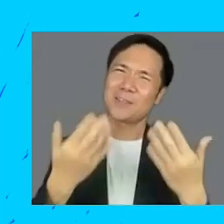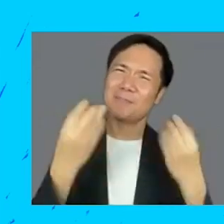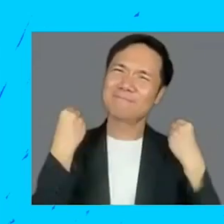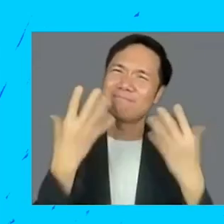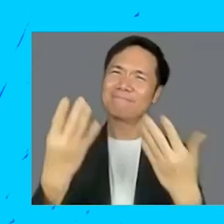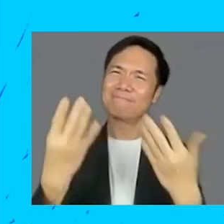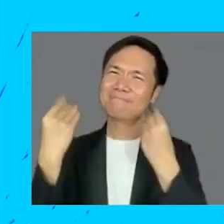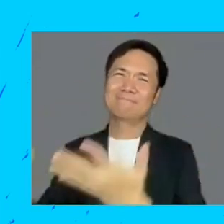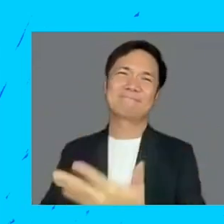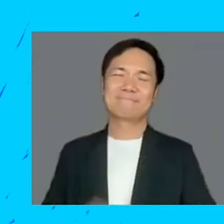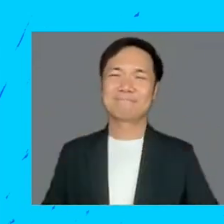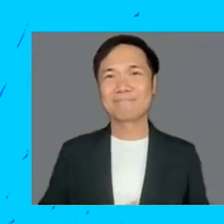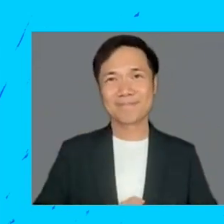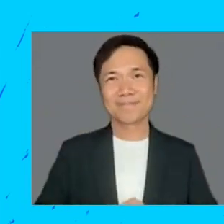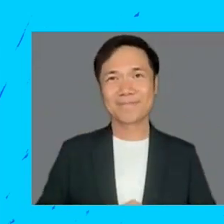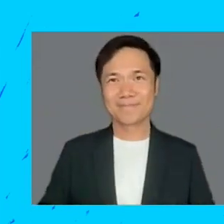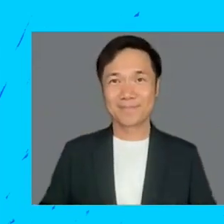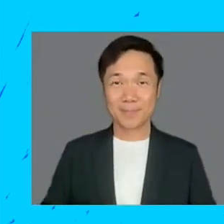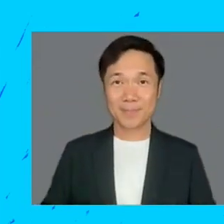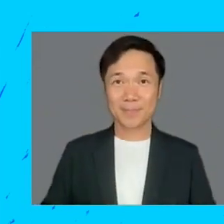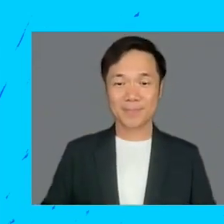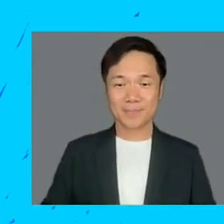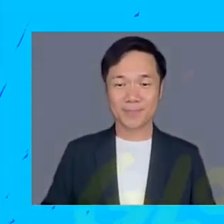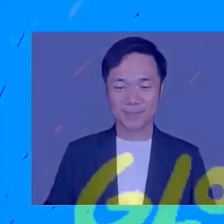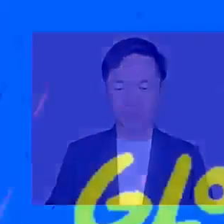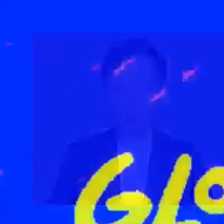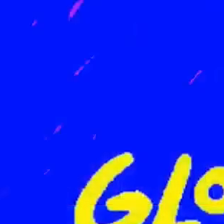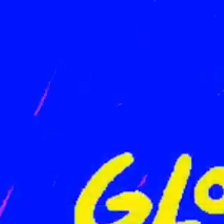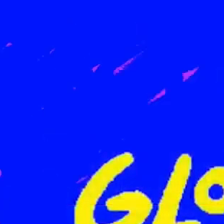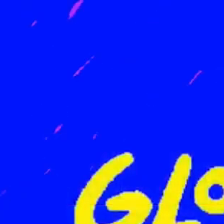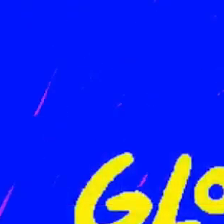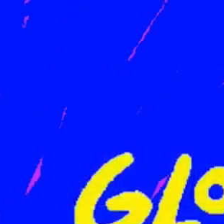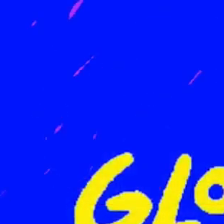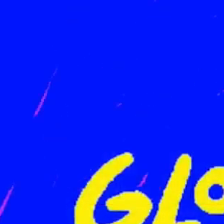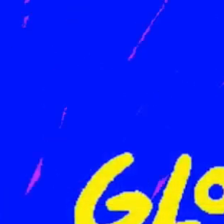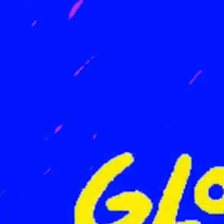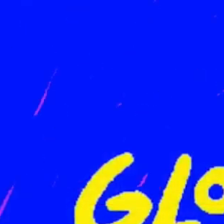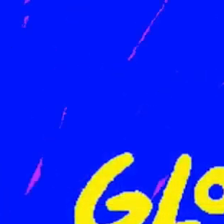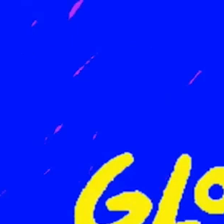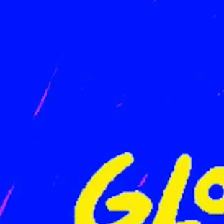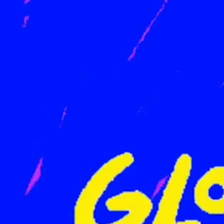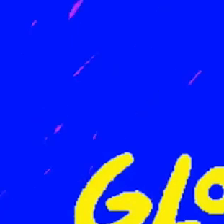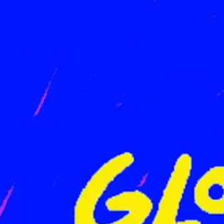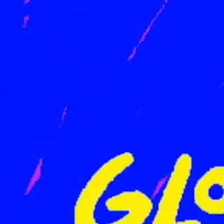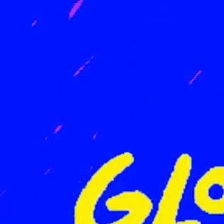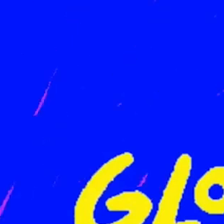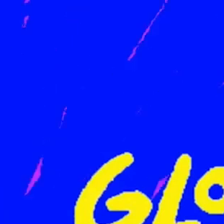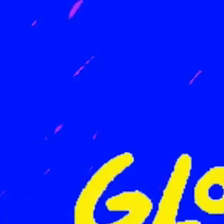Thank you for joining us.